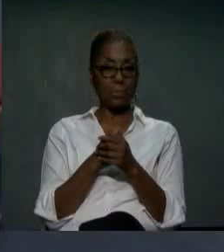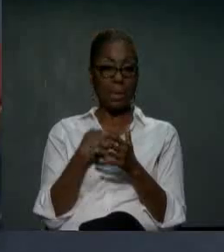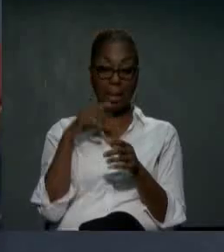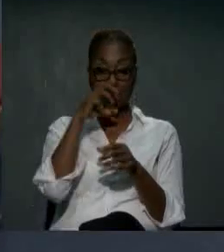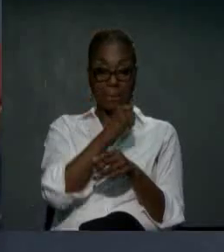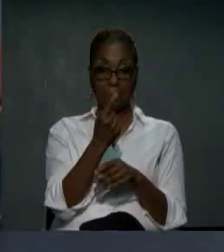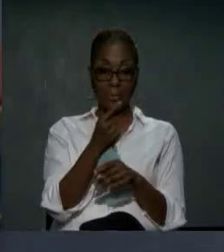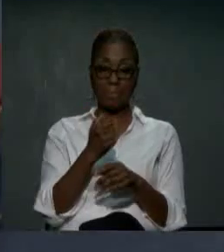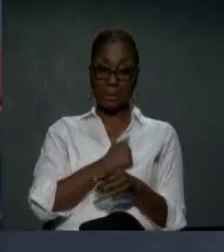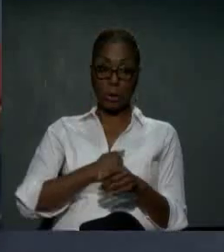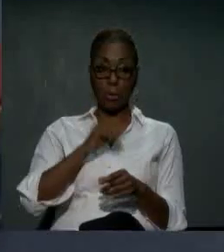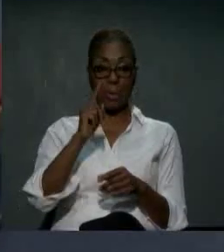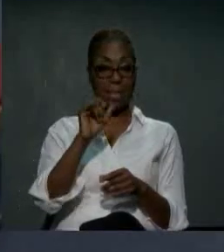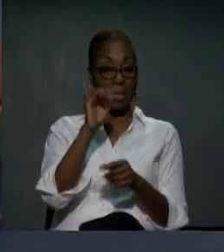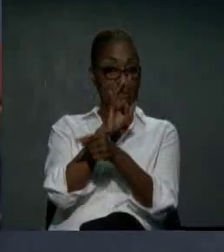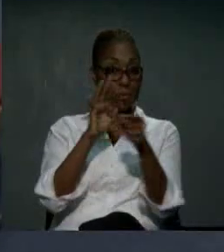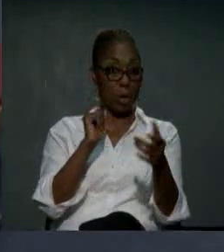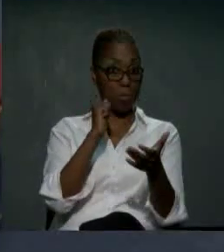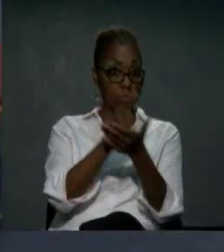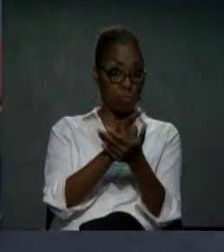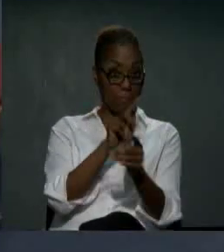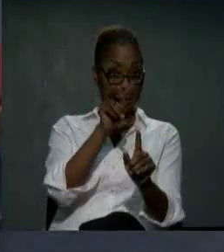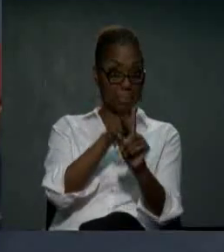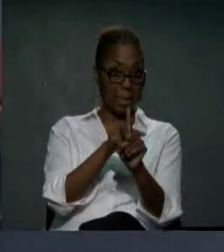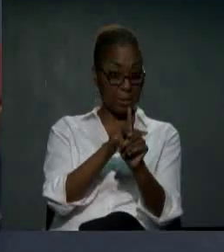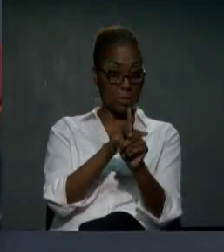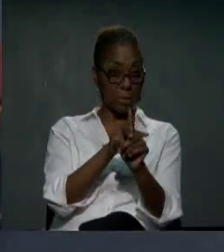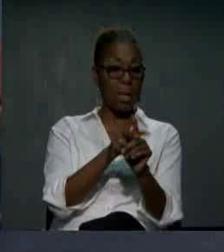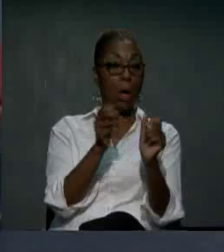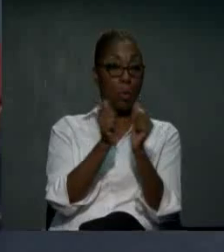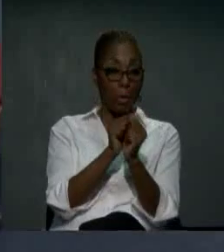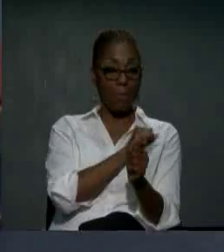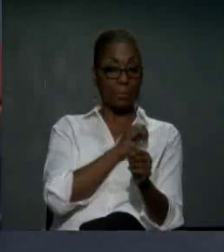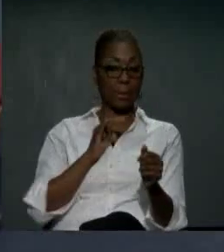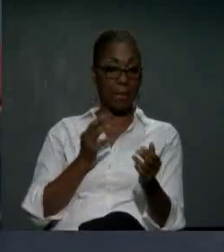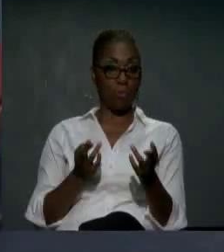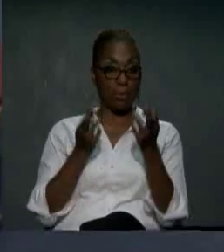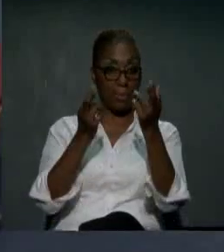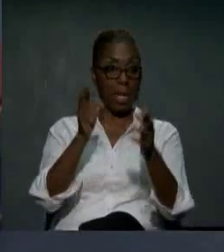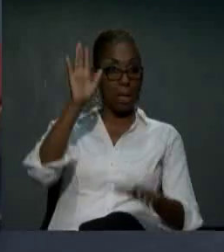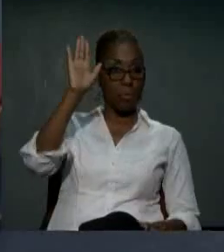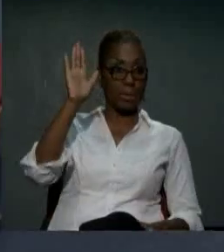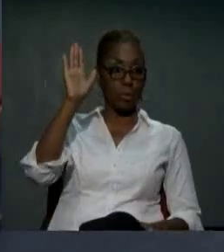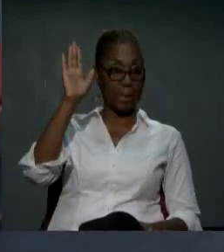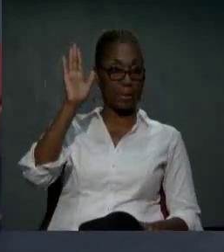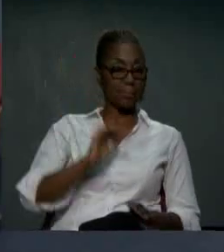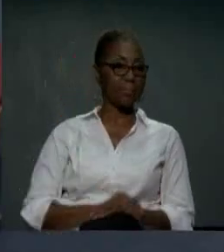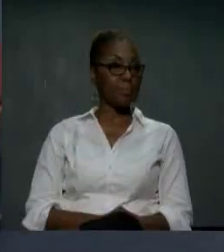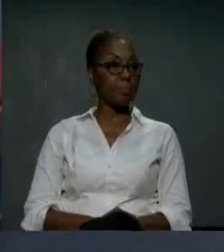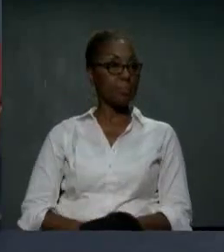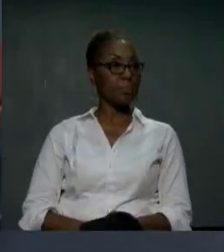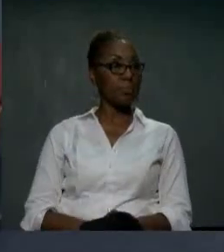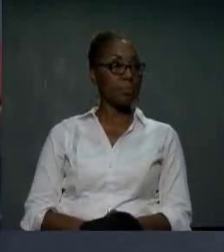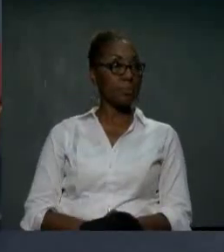Sorry. Those who approve this application with staff recommendations, raise your hand.